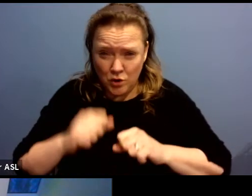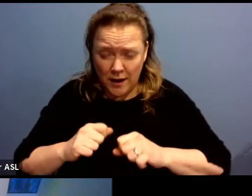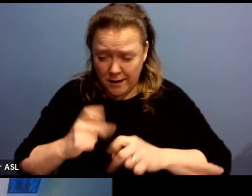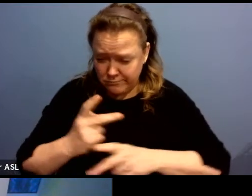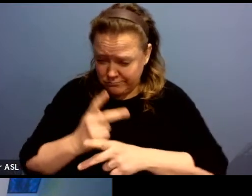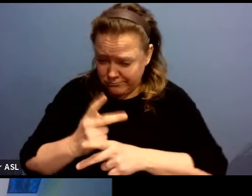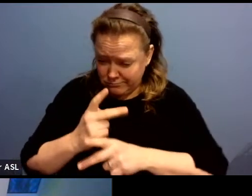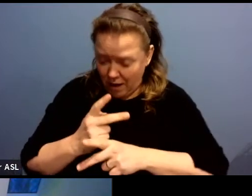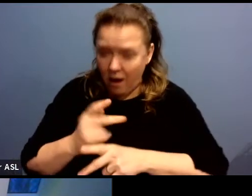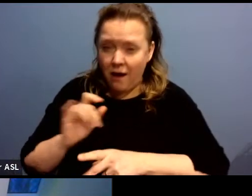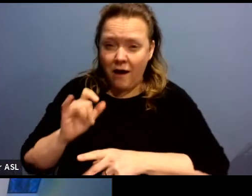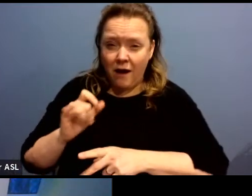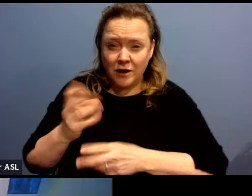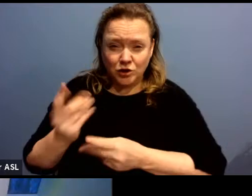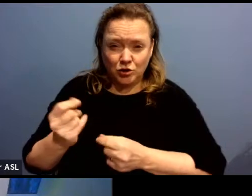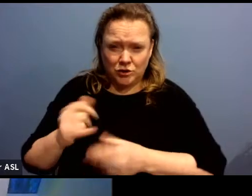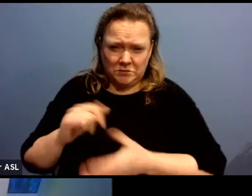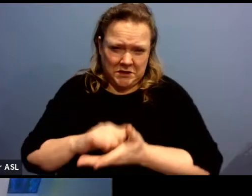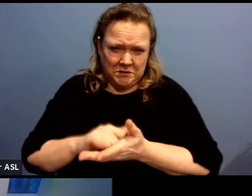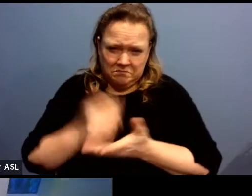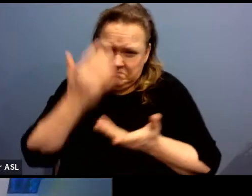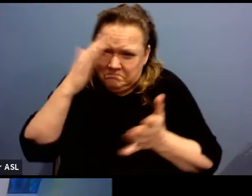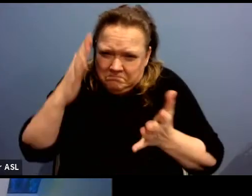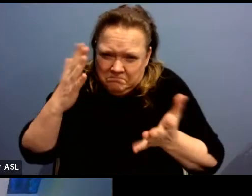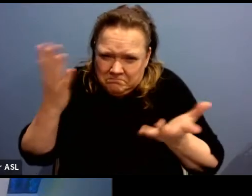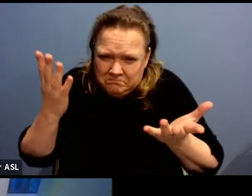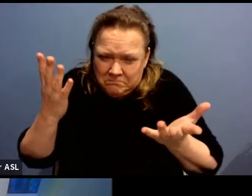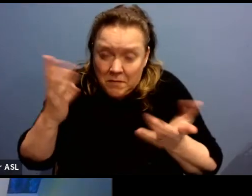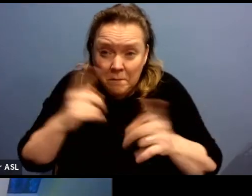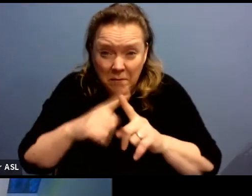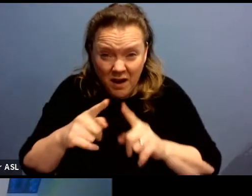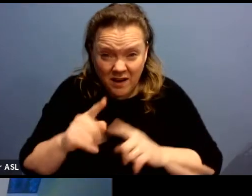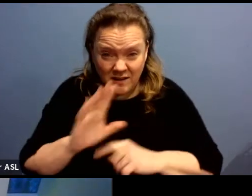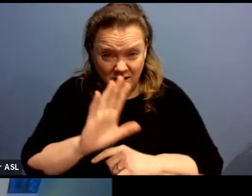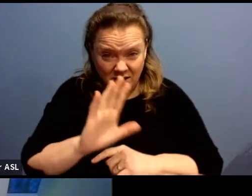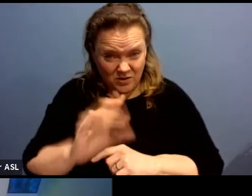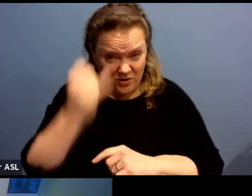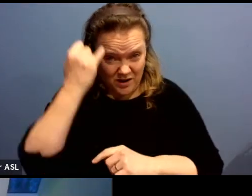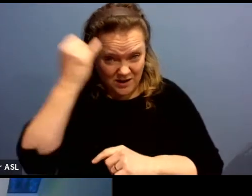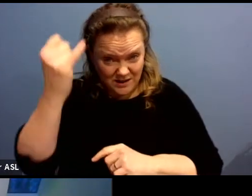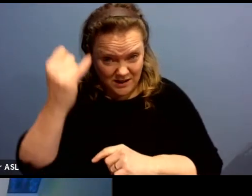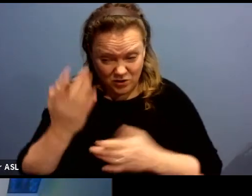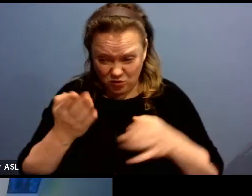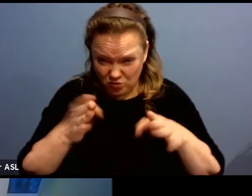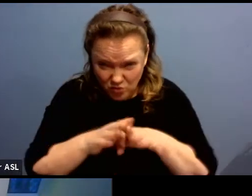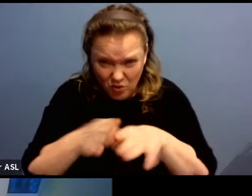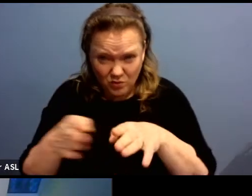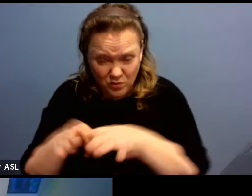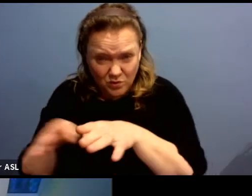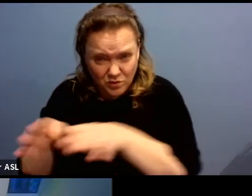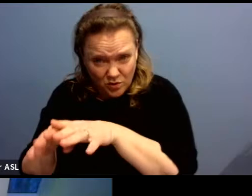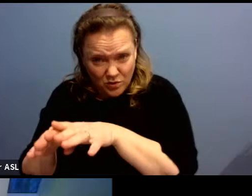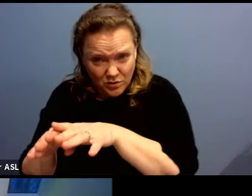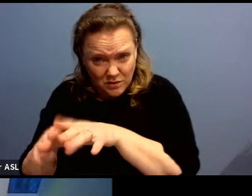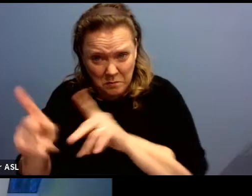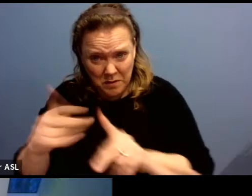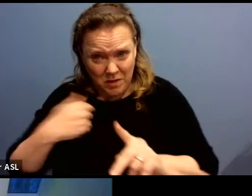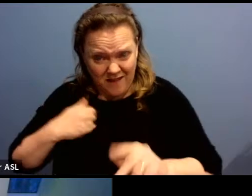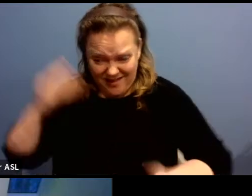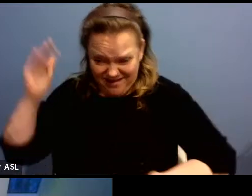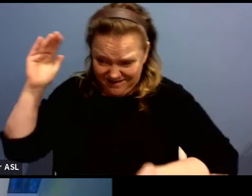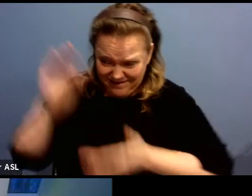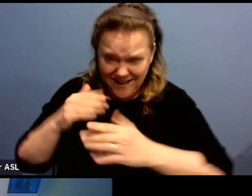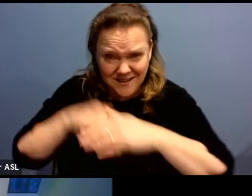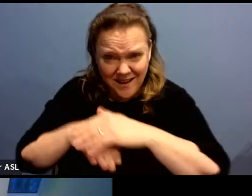resolve. But I think that the idea of closing down access to critical public transit in a period after